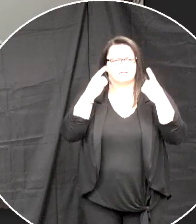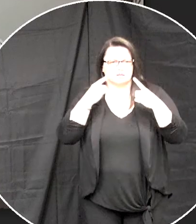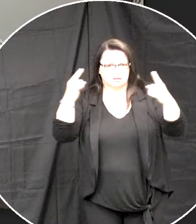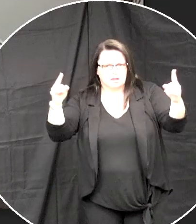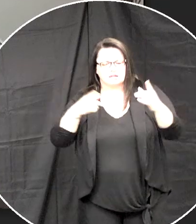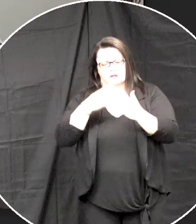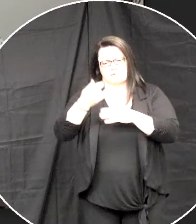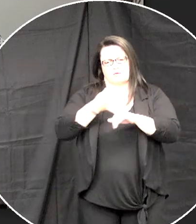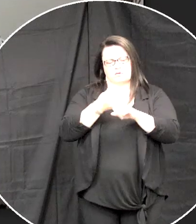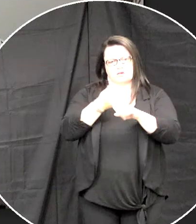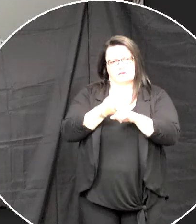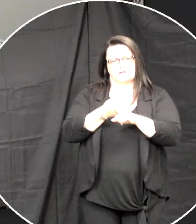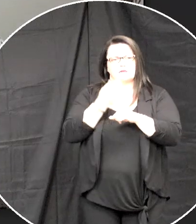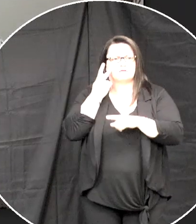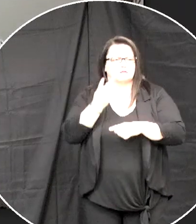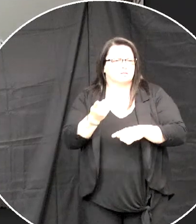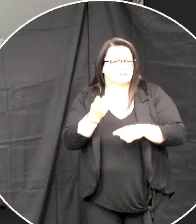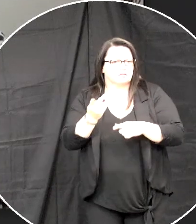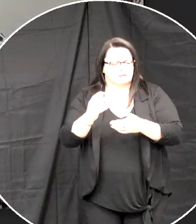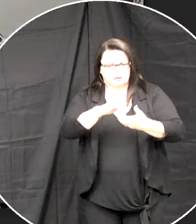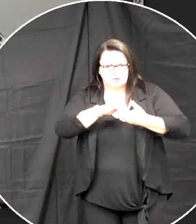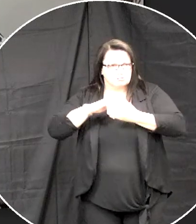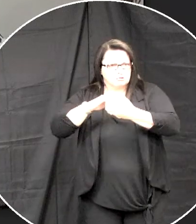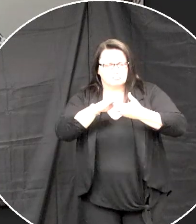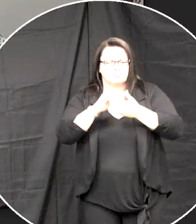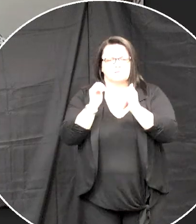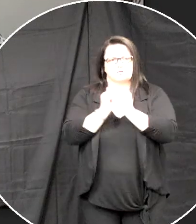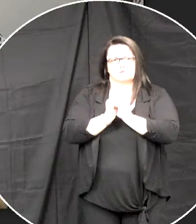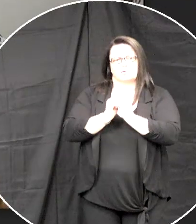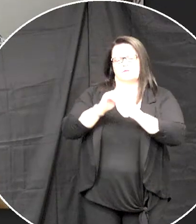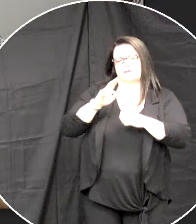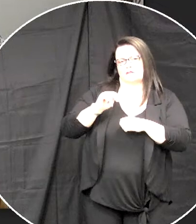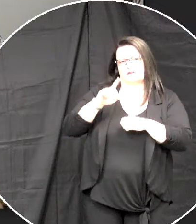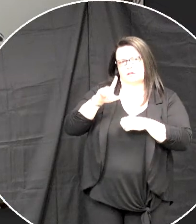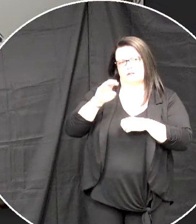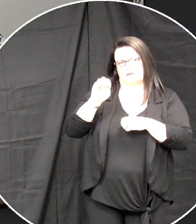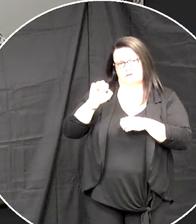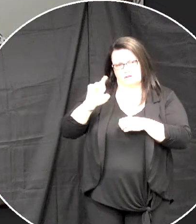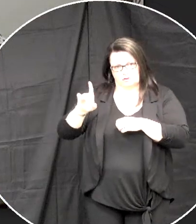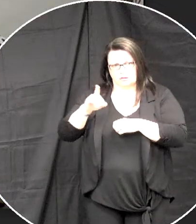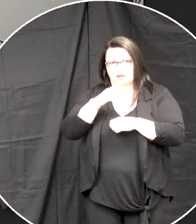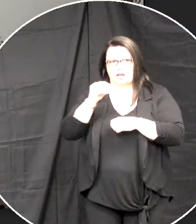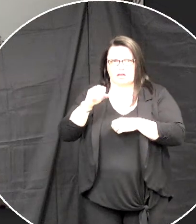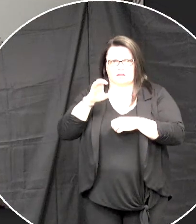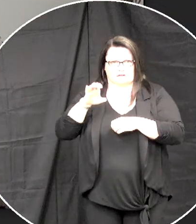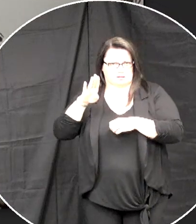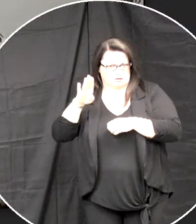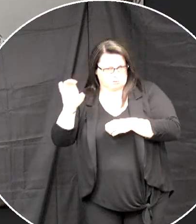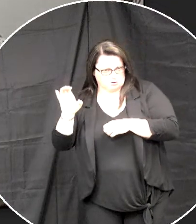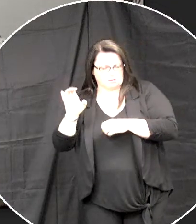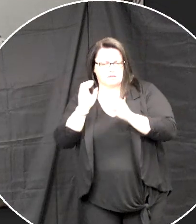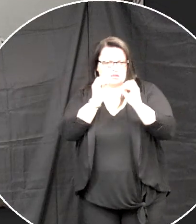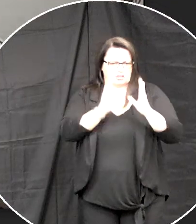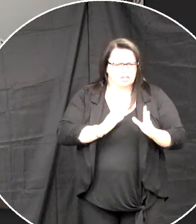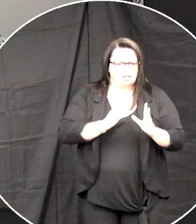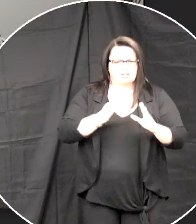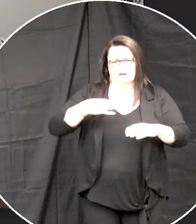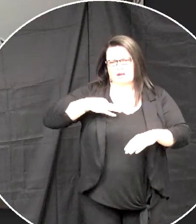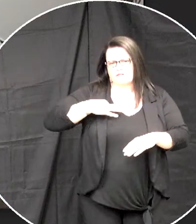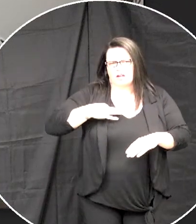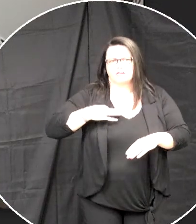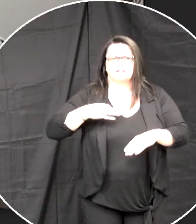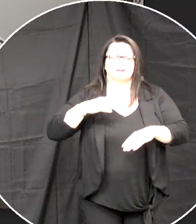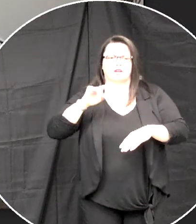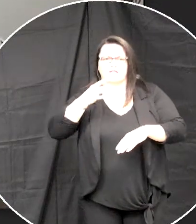project saw a collaboration with NLESD, CBC, teachers, volunteers, First Light